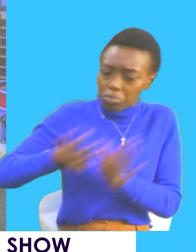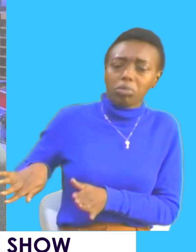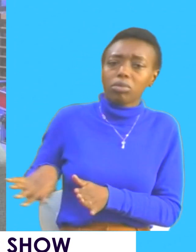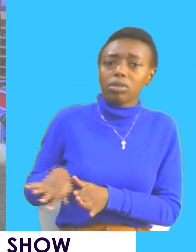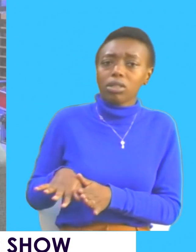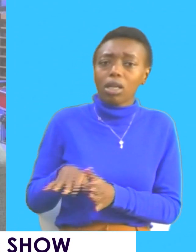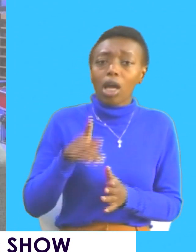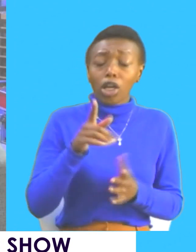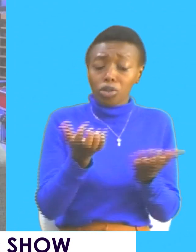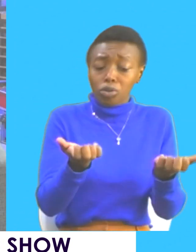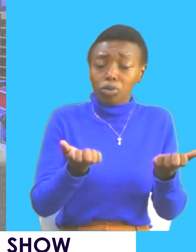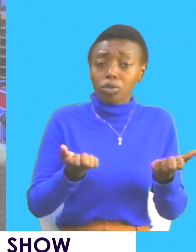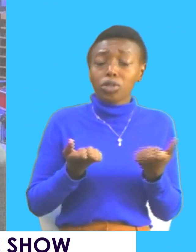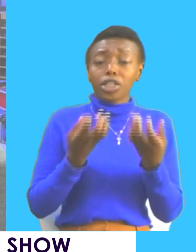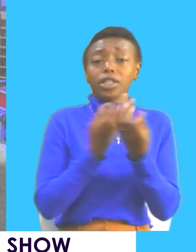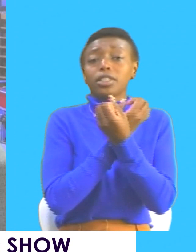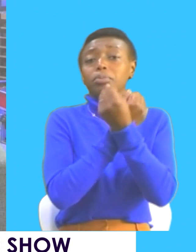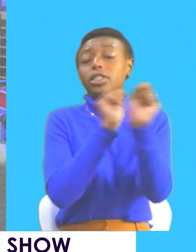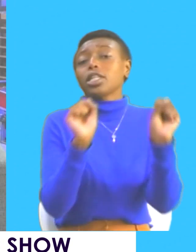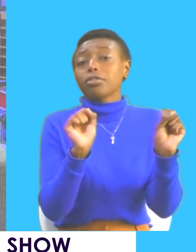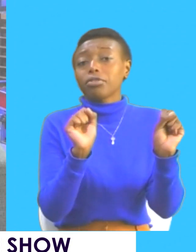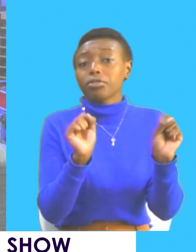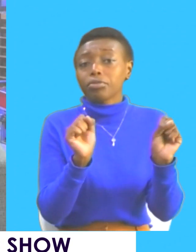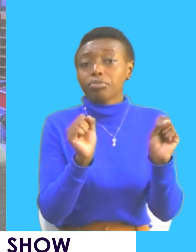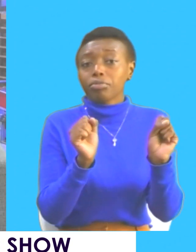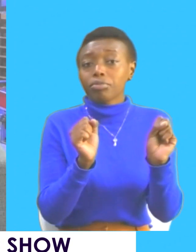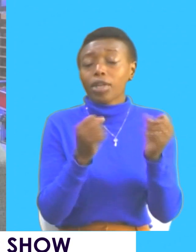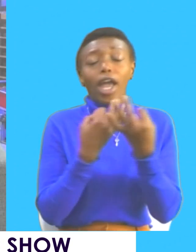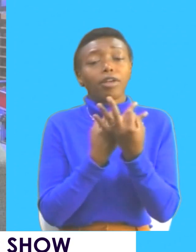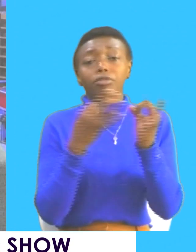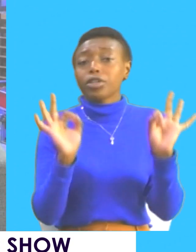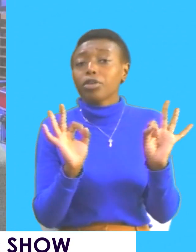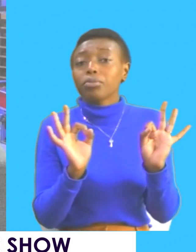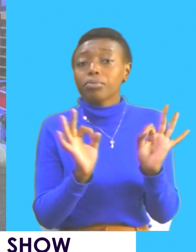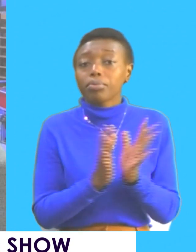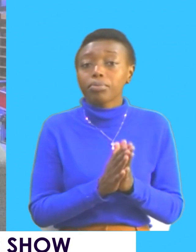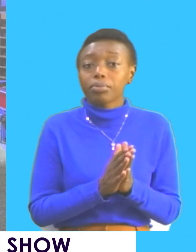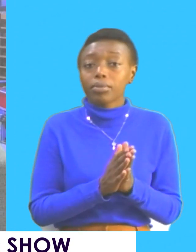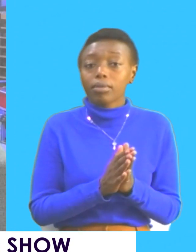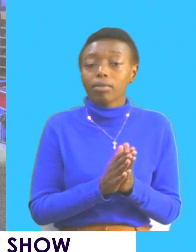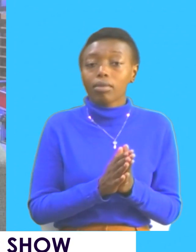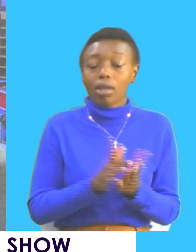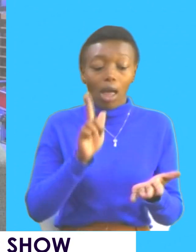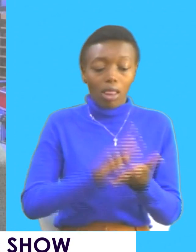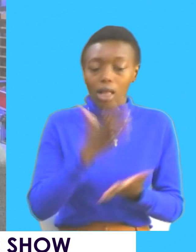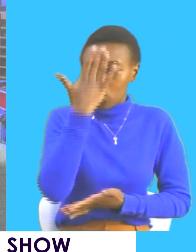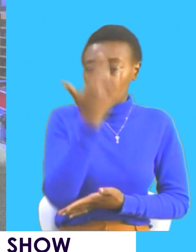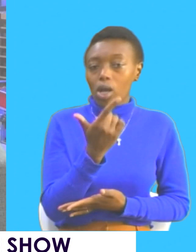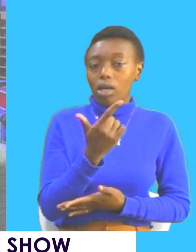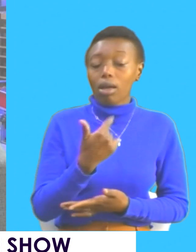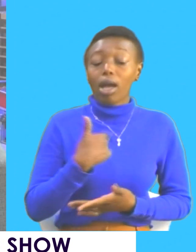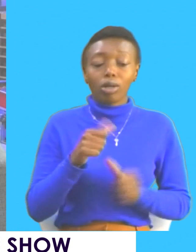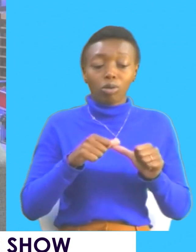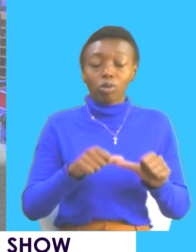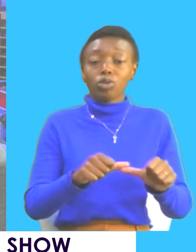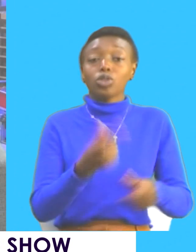with freedom. There are places where you can be given space to operate. And that is why I keep saying, let it